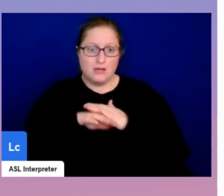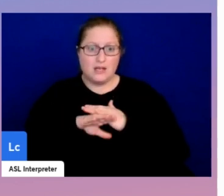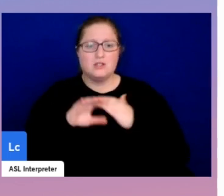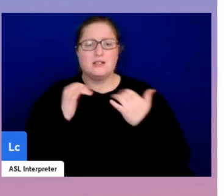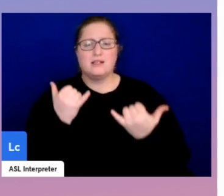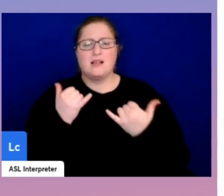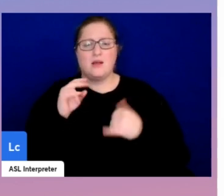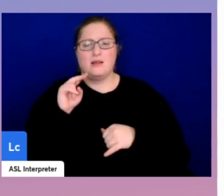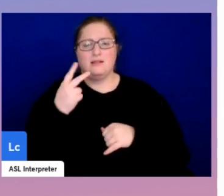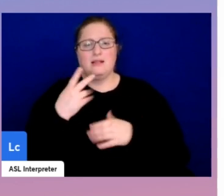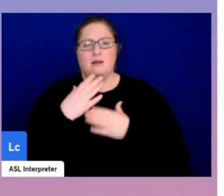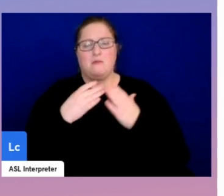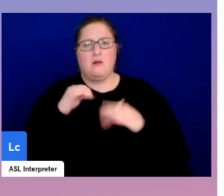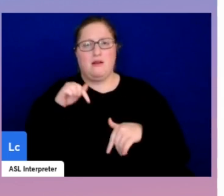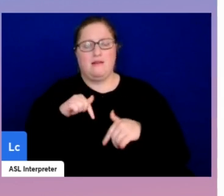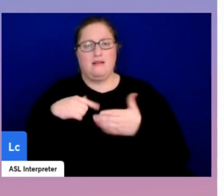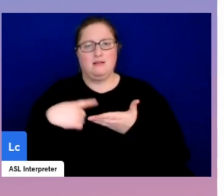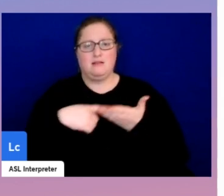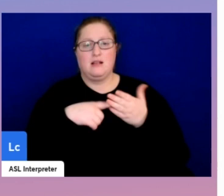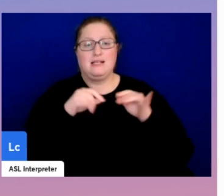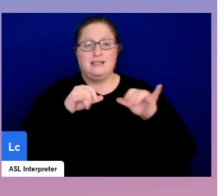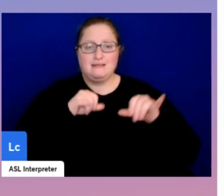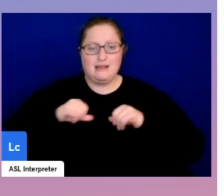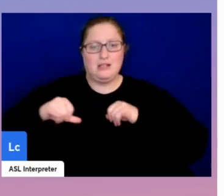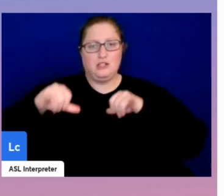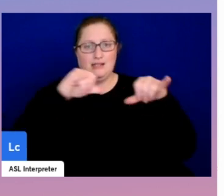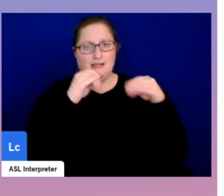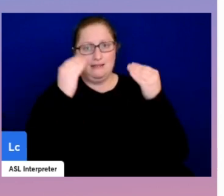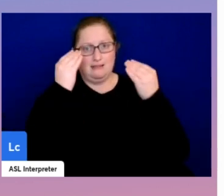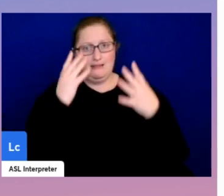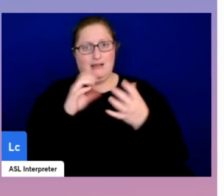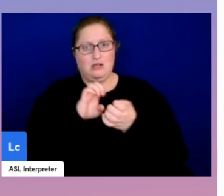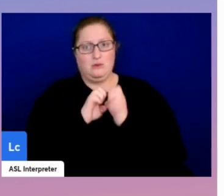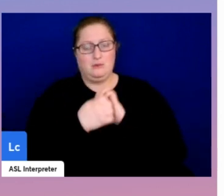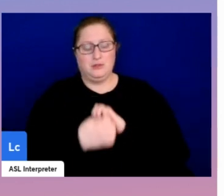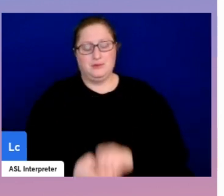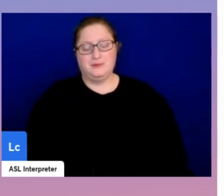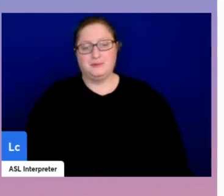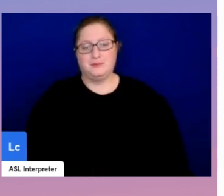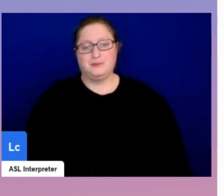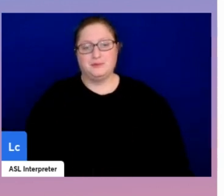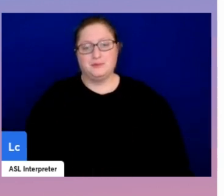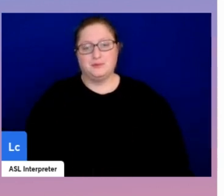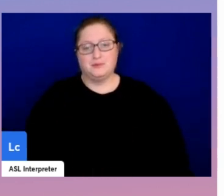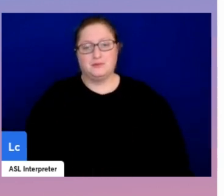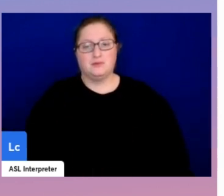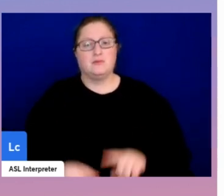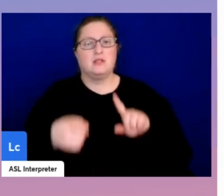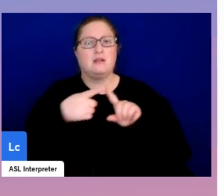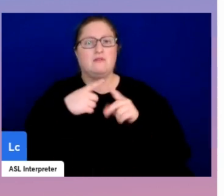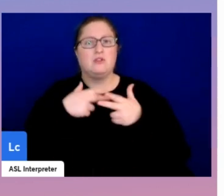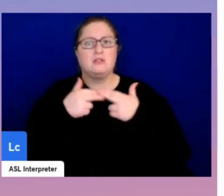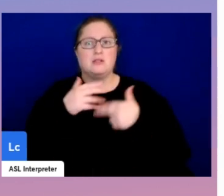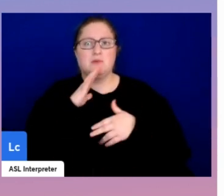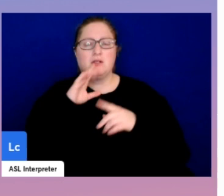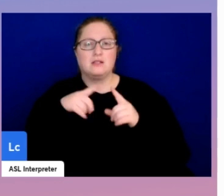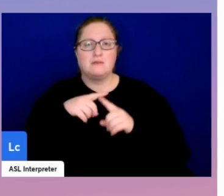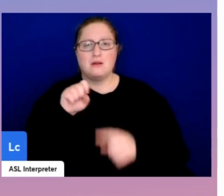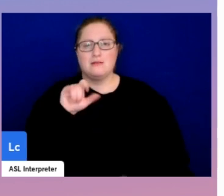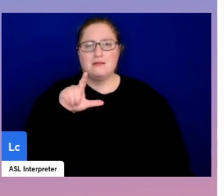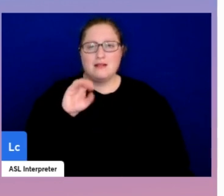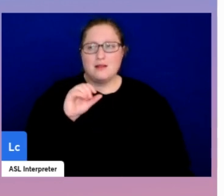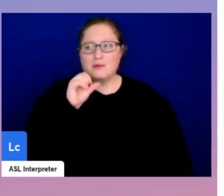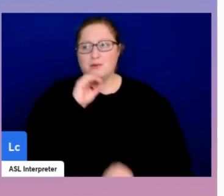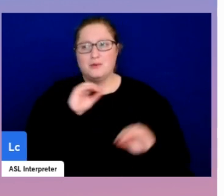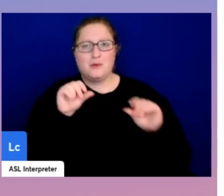second theme of this talk, which is standardizing on data encryption. In the first slide, we sort of talked about the silos and